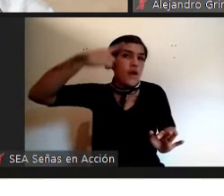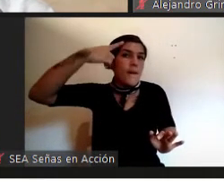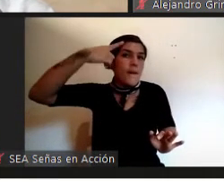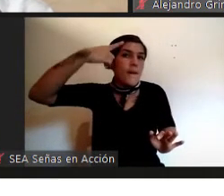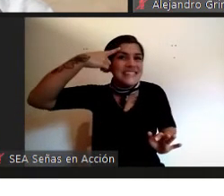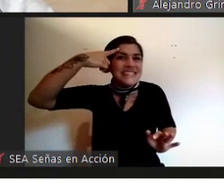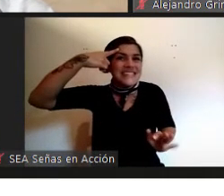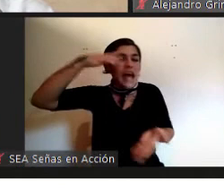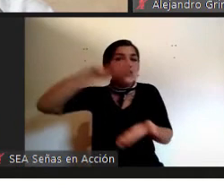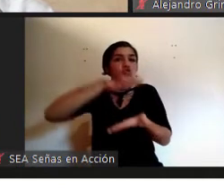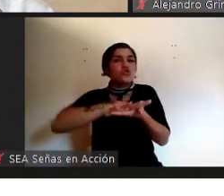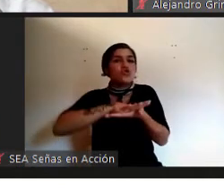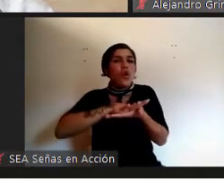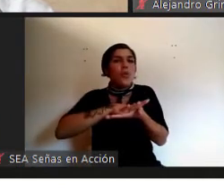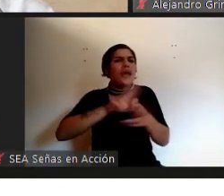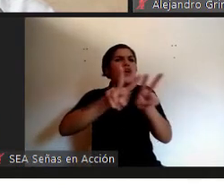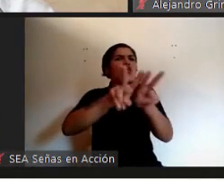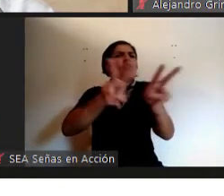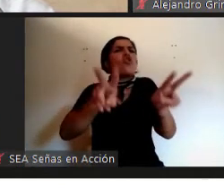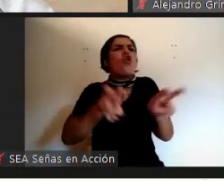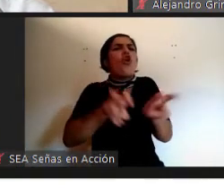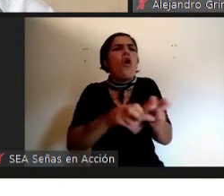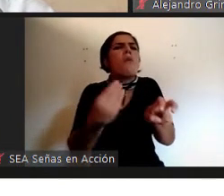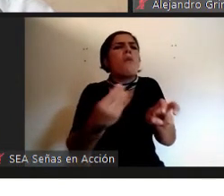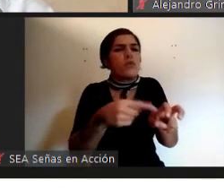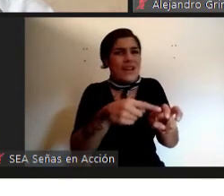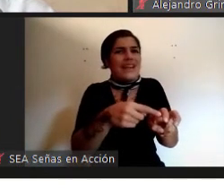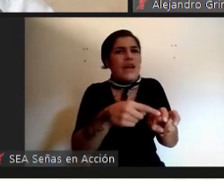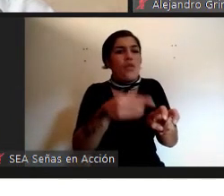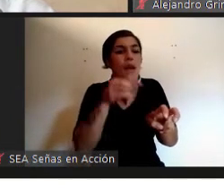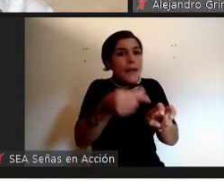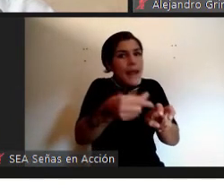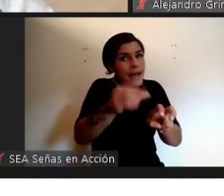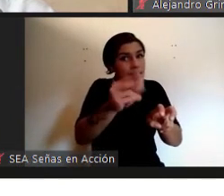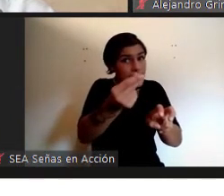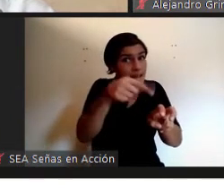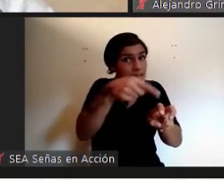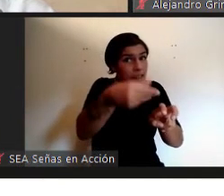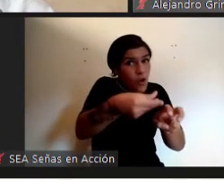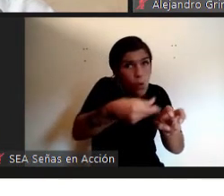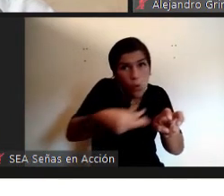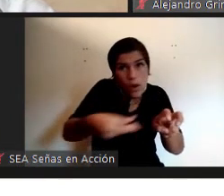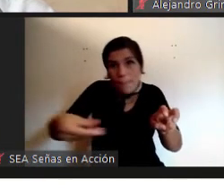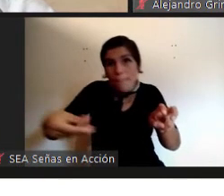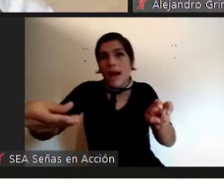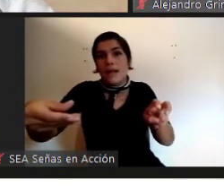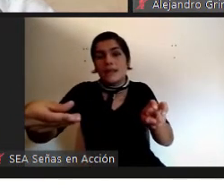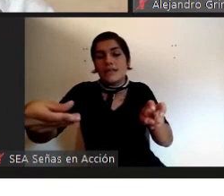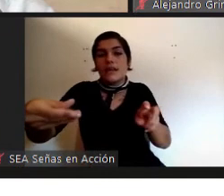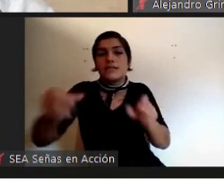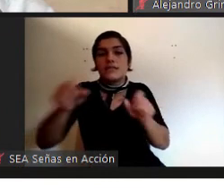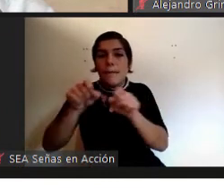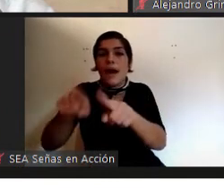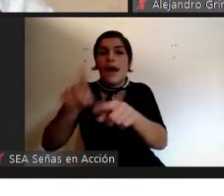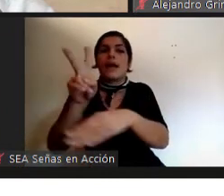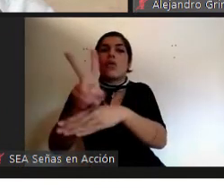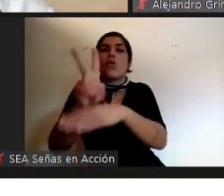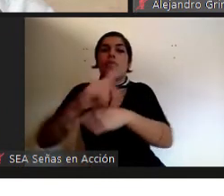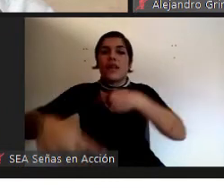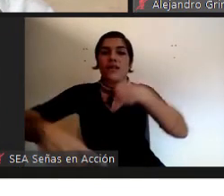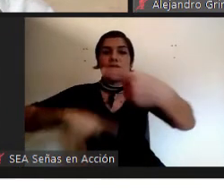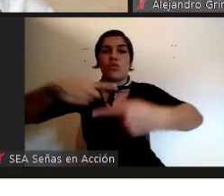lead social energies? And part of the money should be pointing out to a flow of energy.